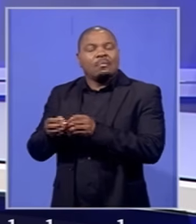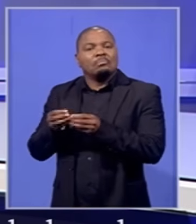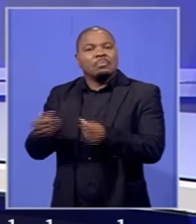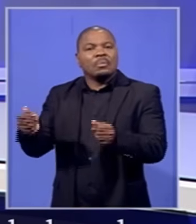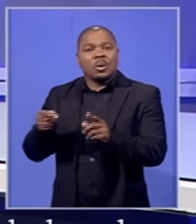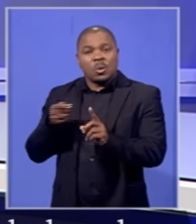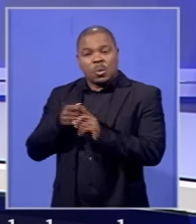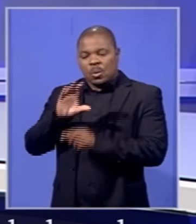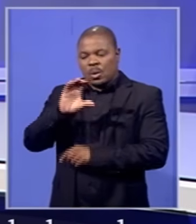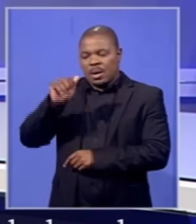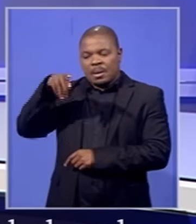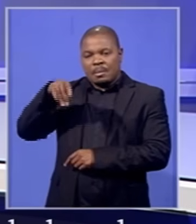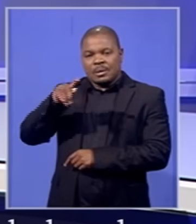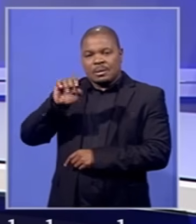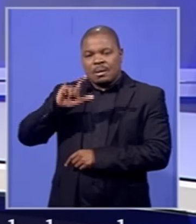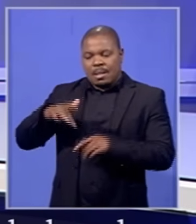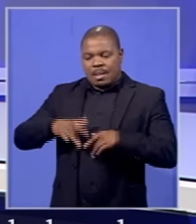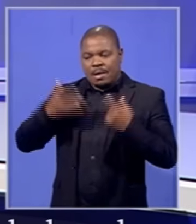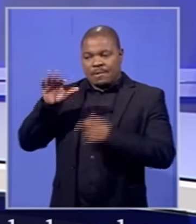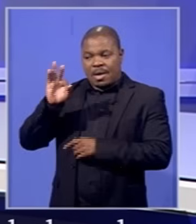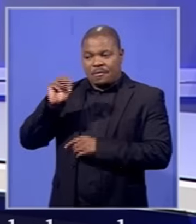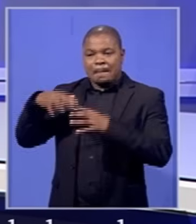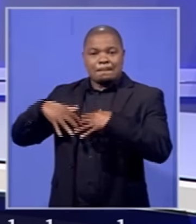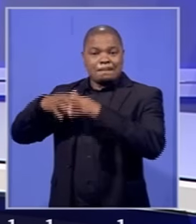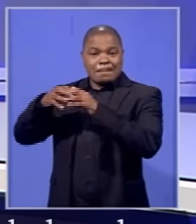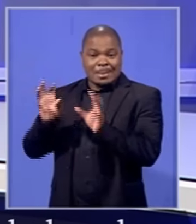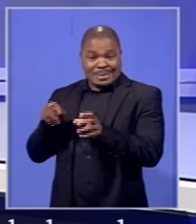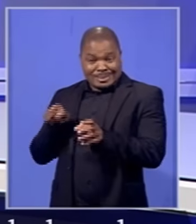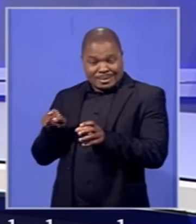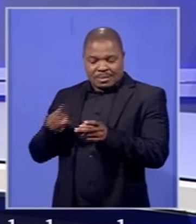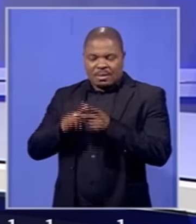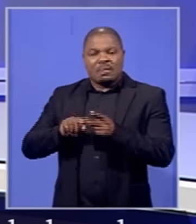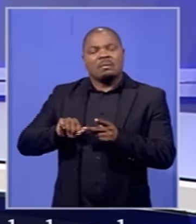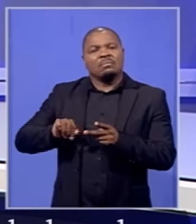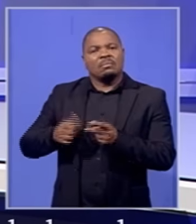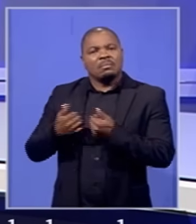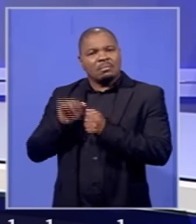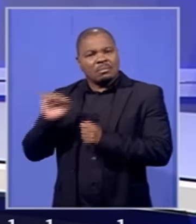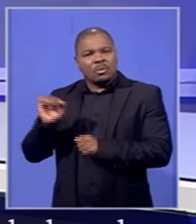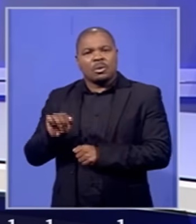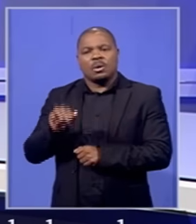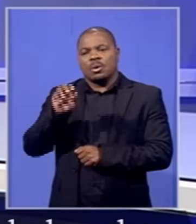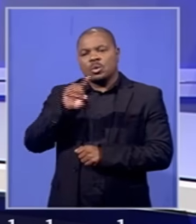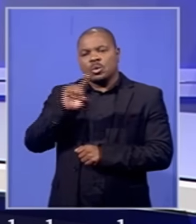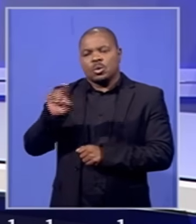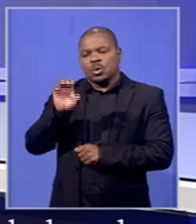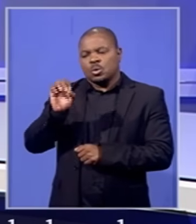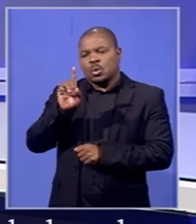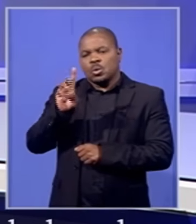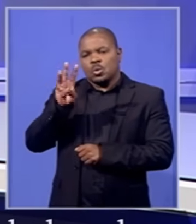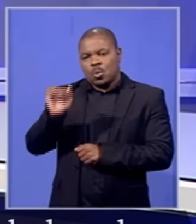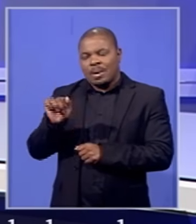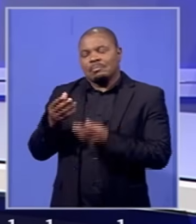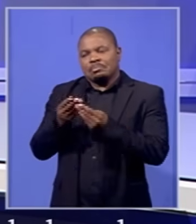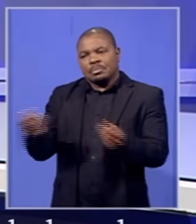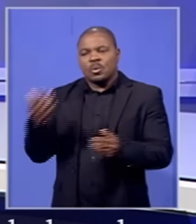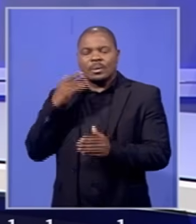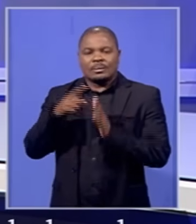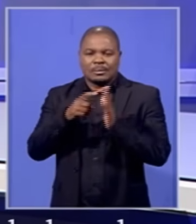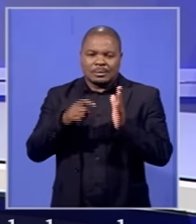Capital Live FM yo o nyeletse le molekani wa gagwe Zodwa Mdluli fa kgwedi ya Tlhakole e le 18.